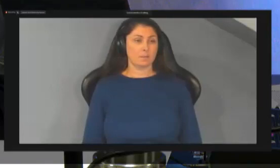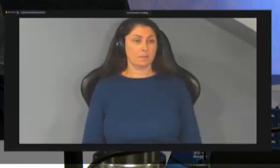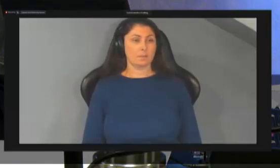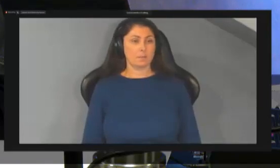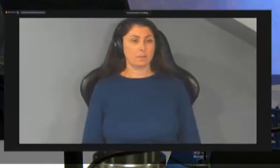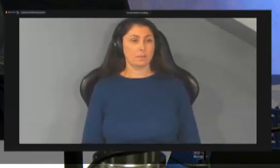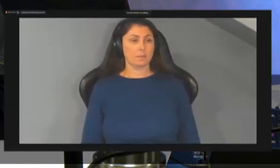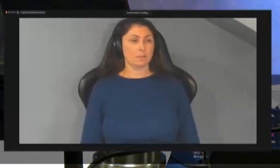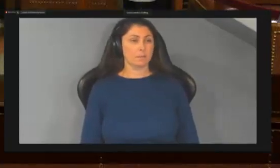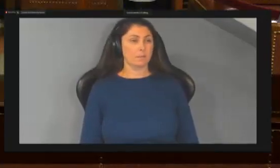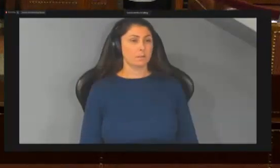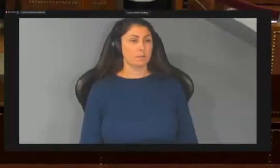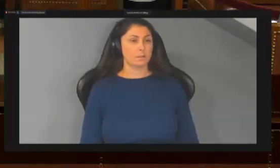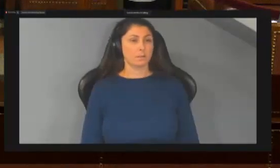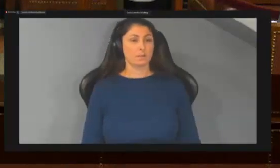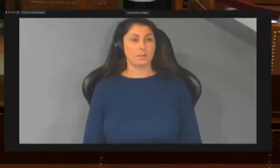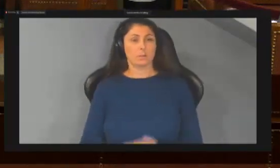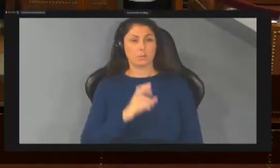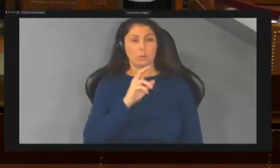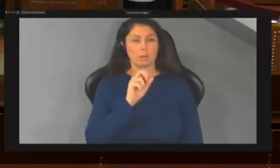Councilman Krause, sorry.